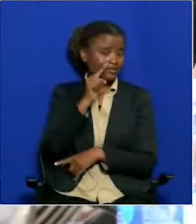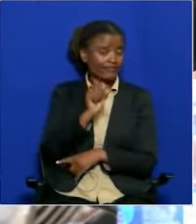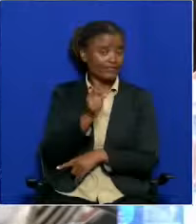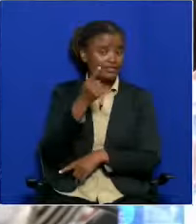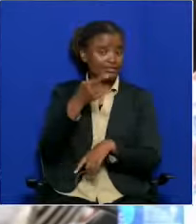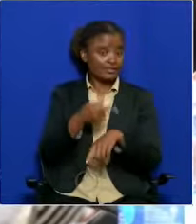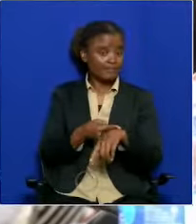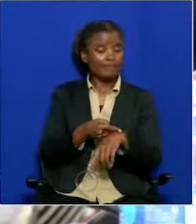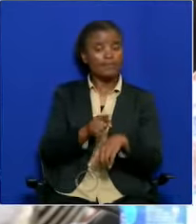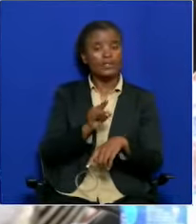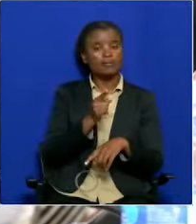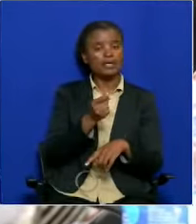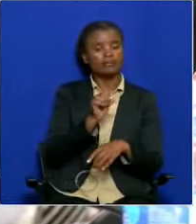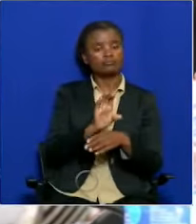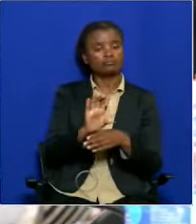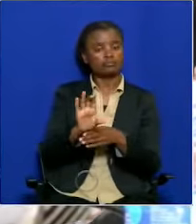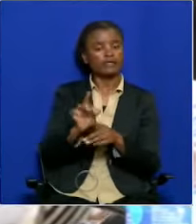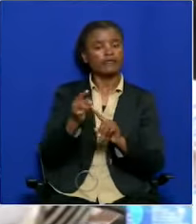very quickly